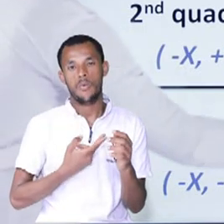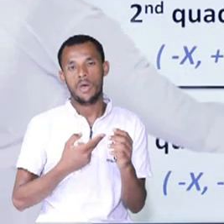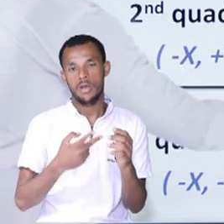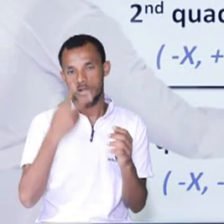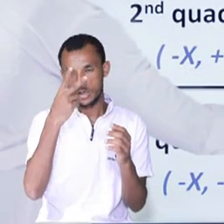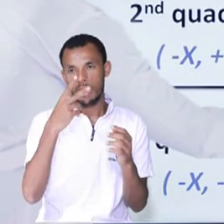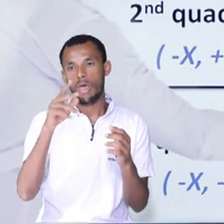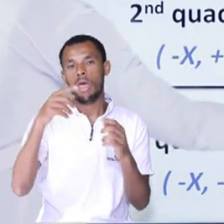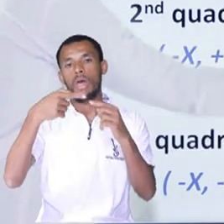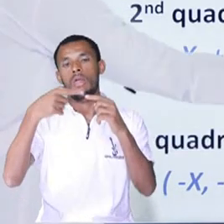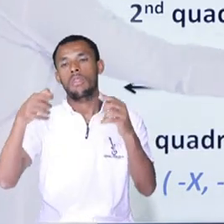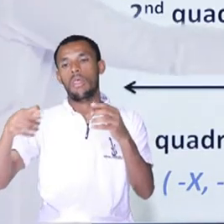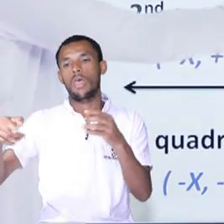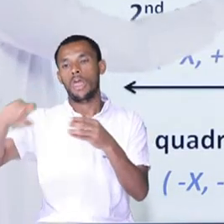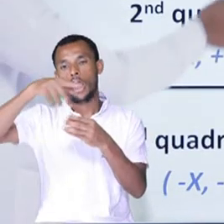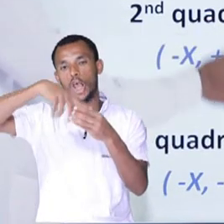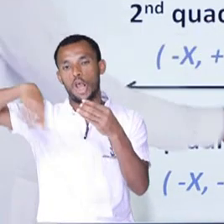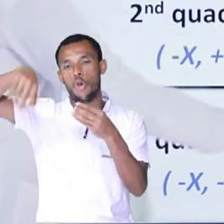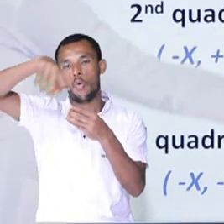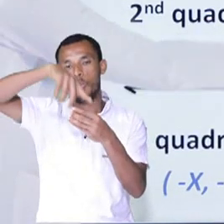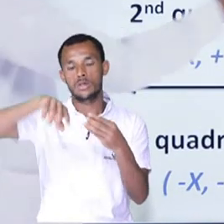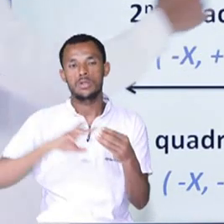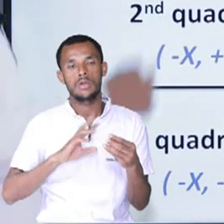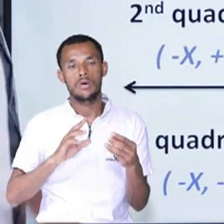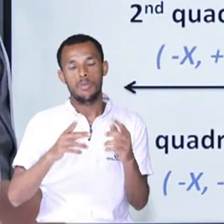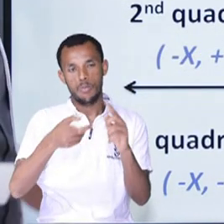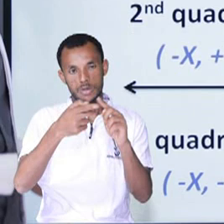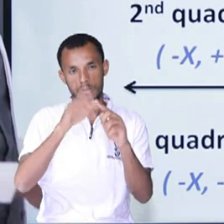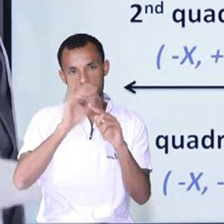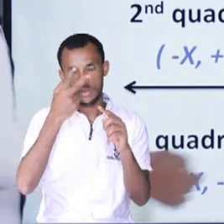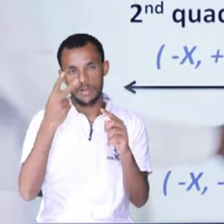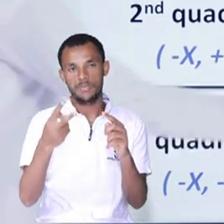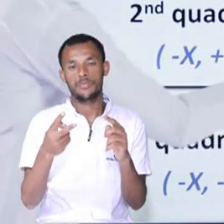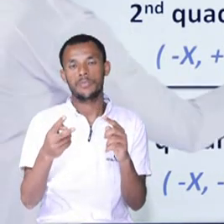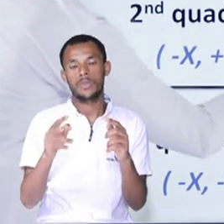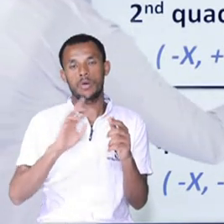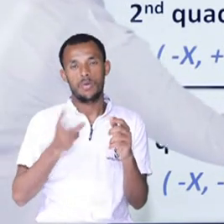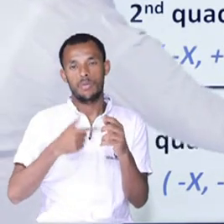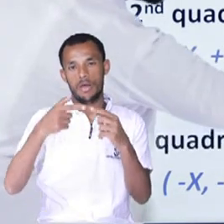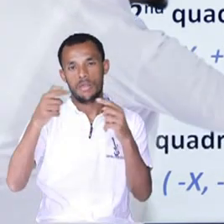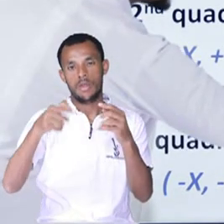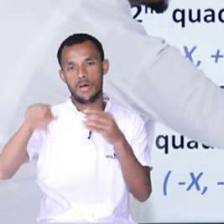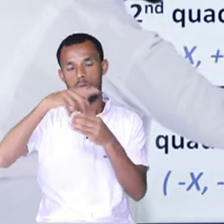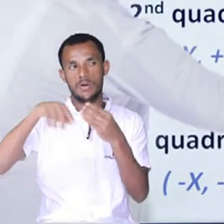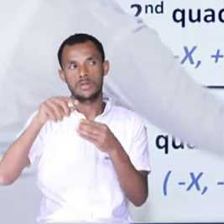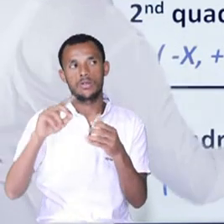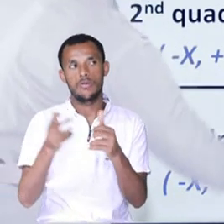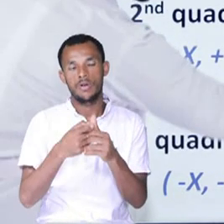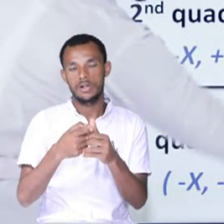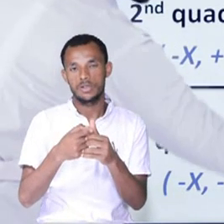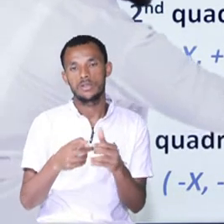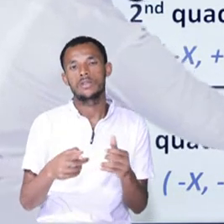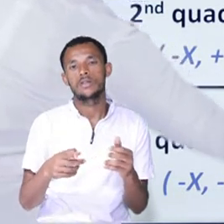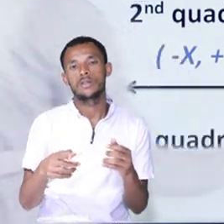anti-clockwise. So from the positive x-axis we go to anti-clockwise. The first region, this